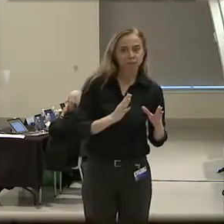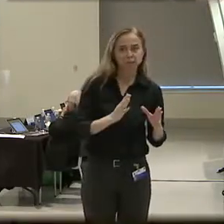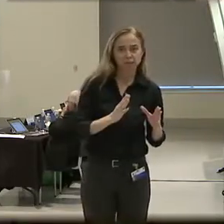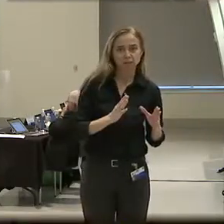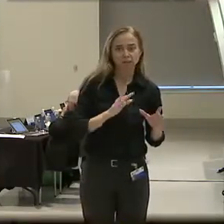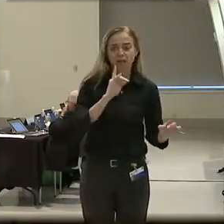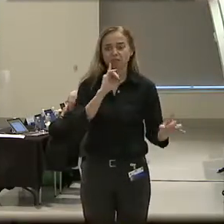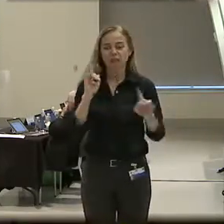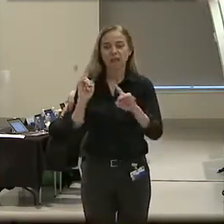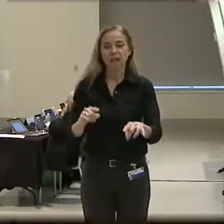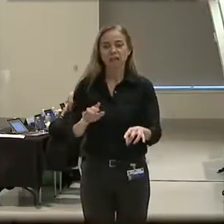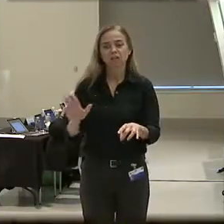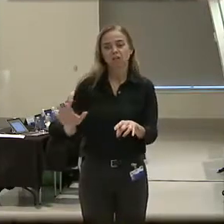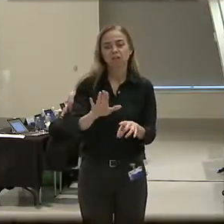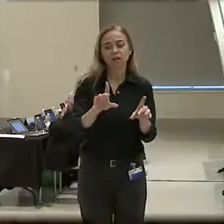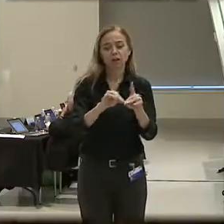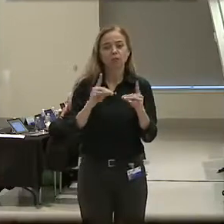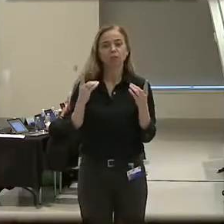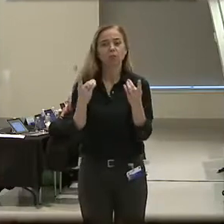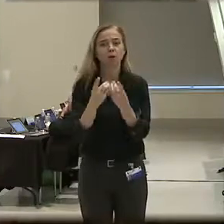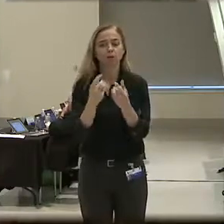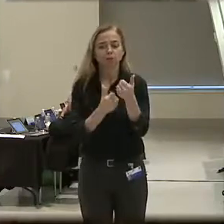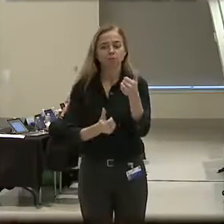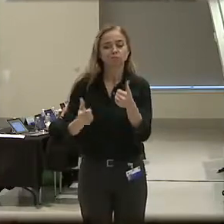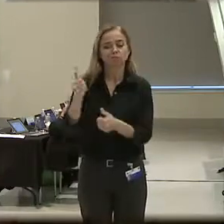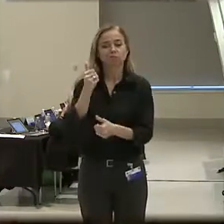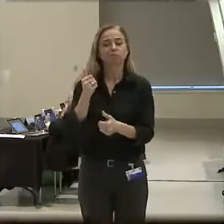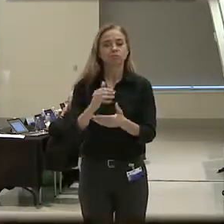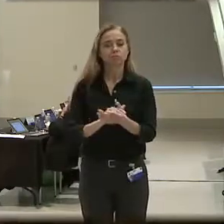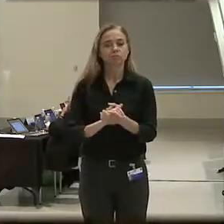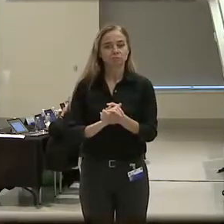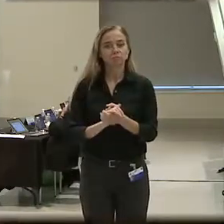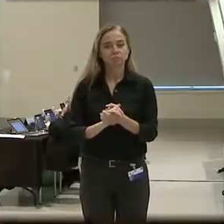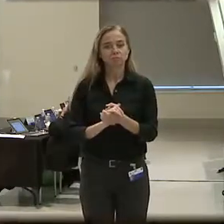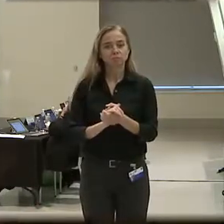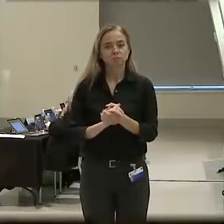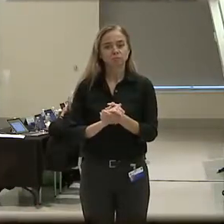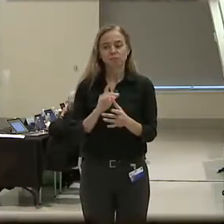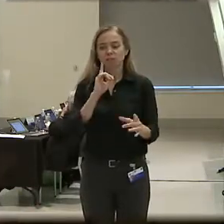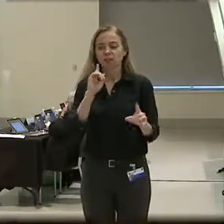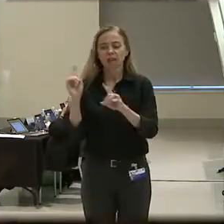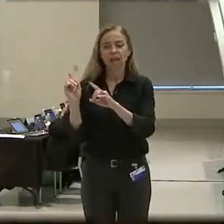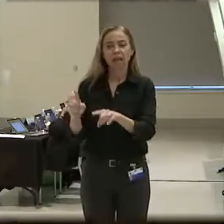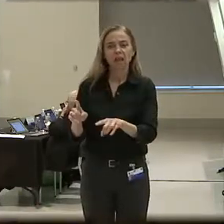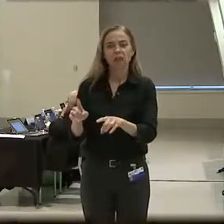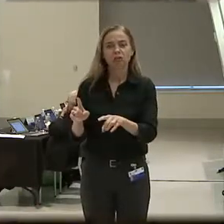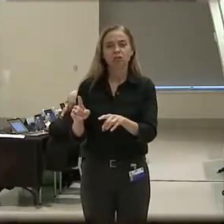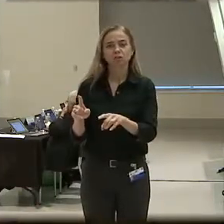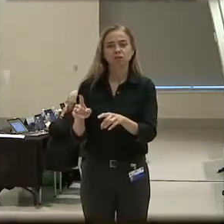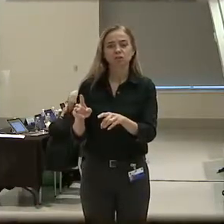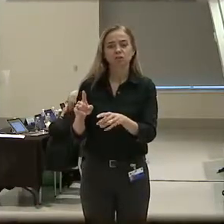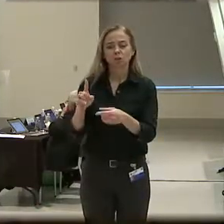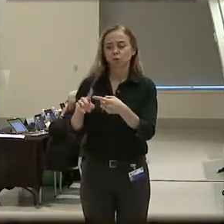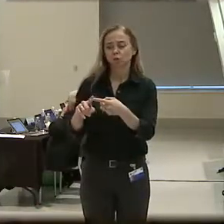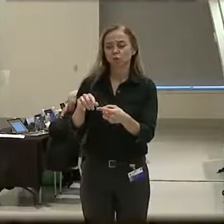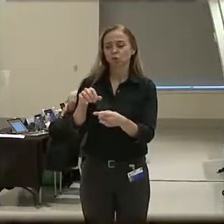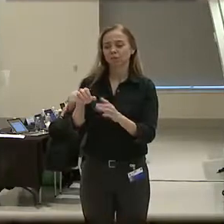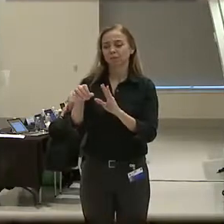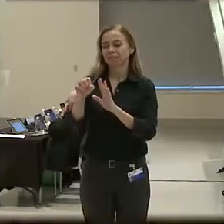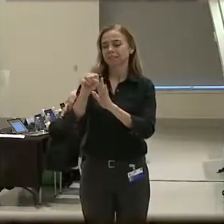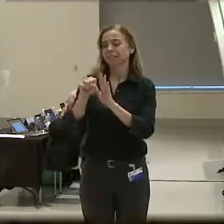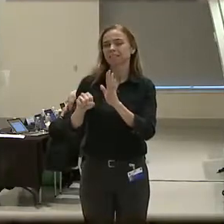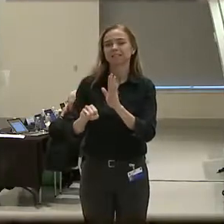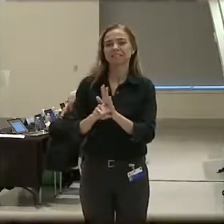They answer to their department administration and command. They are answerable to state prosecutors.